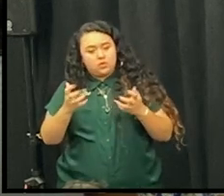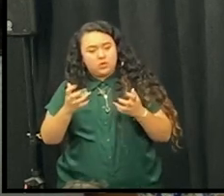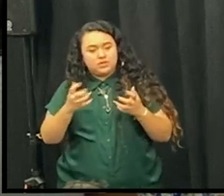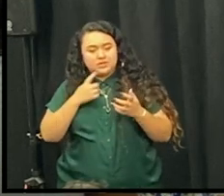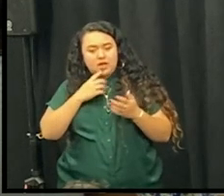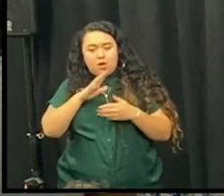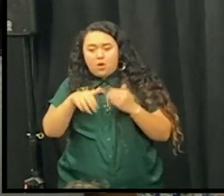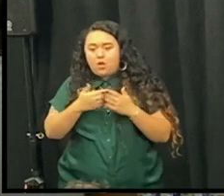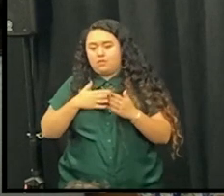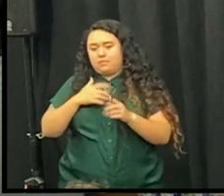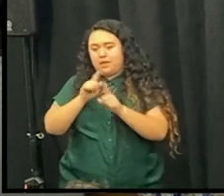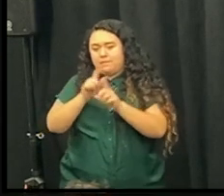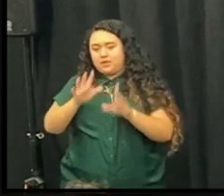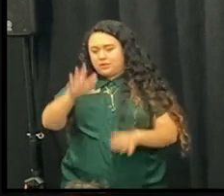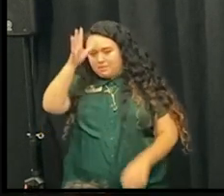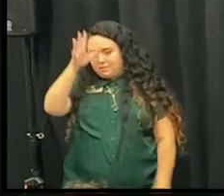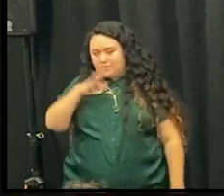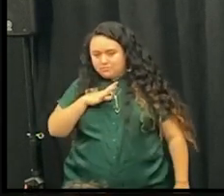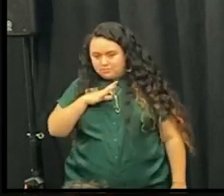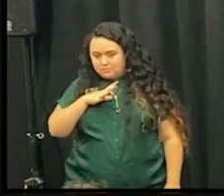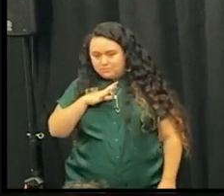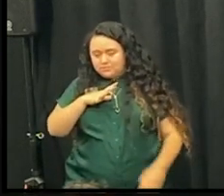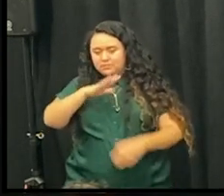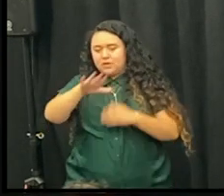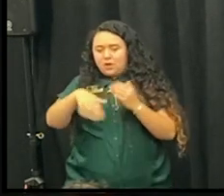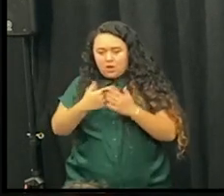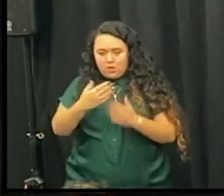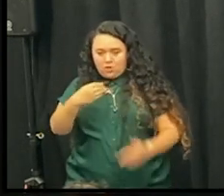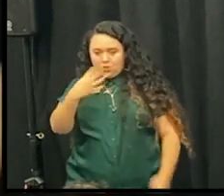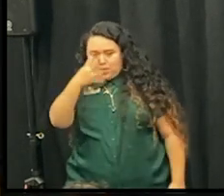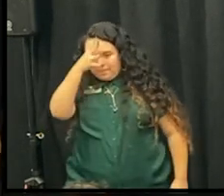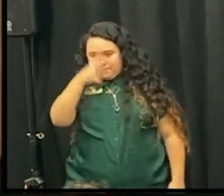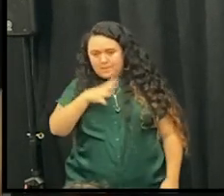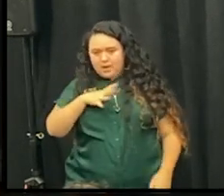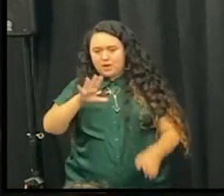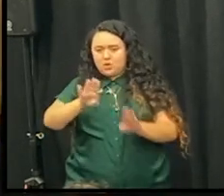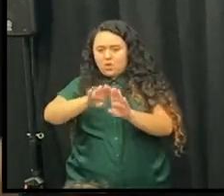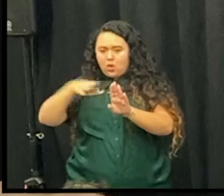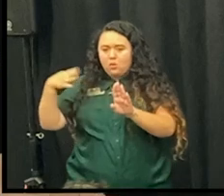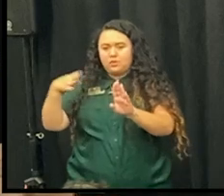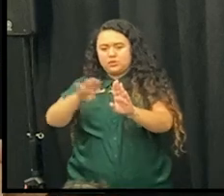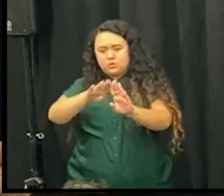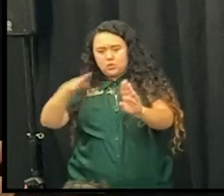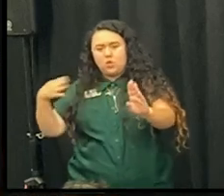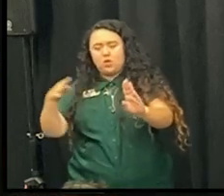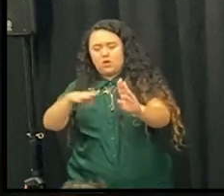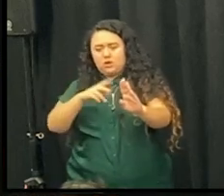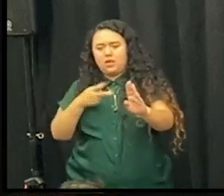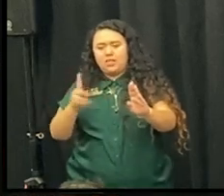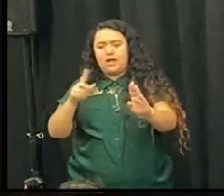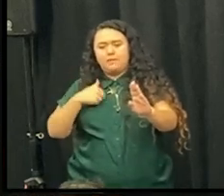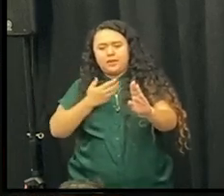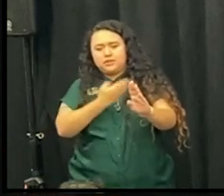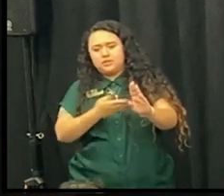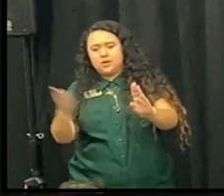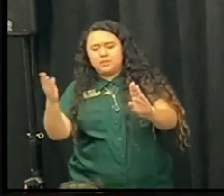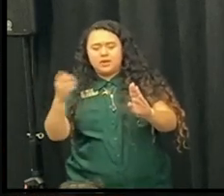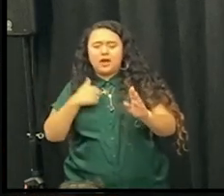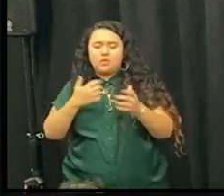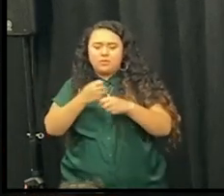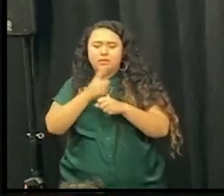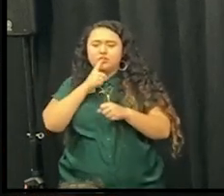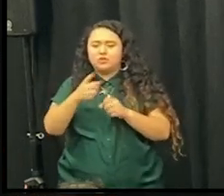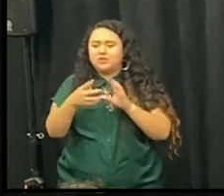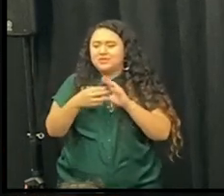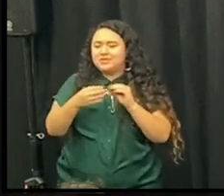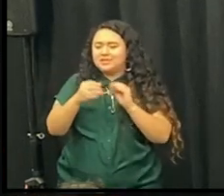my mentors have been men, all of my mentors have been white men, and they have opened door after door after door for me. I mean, I want to make sure to